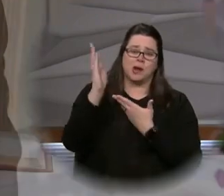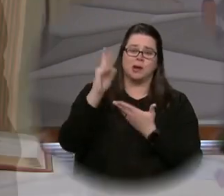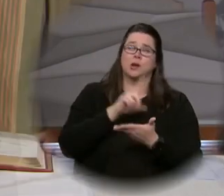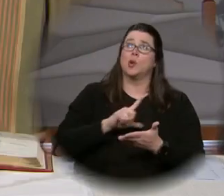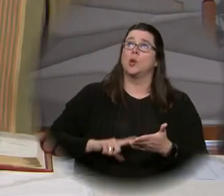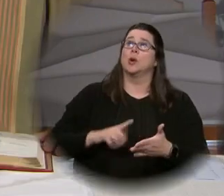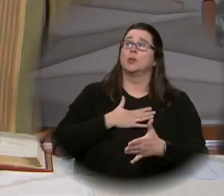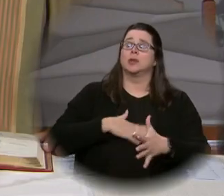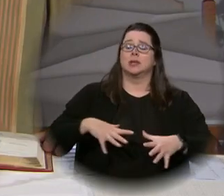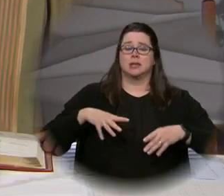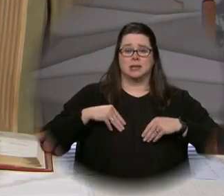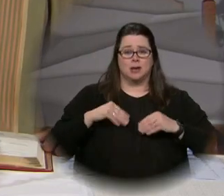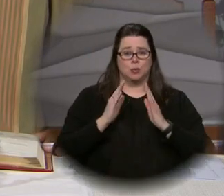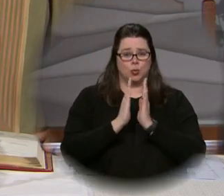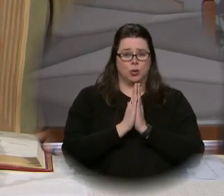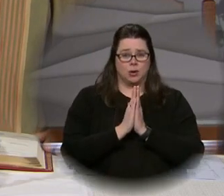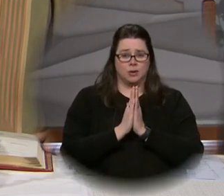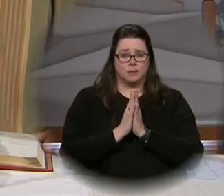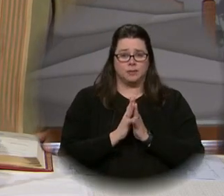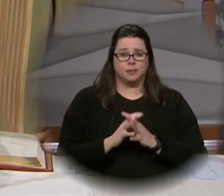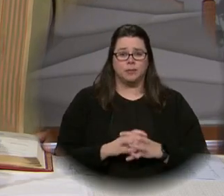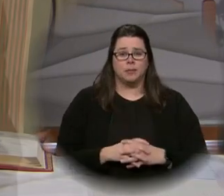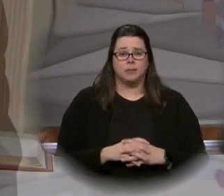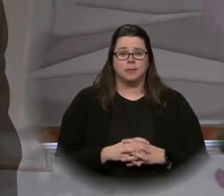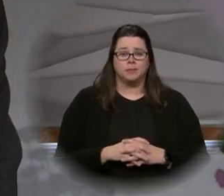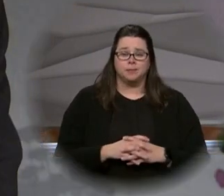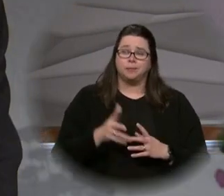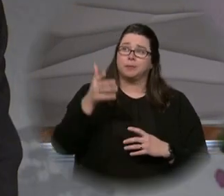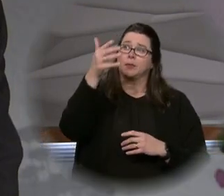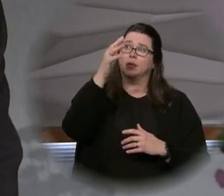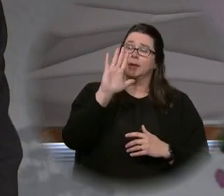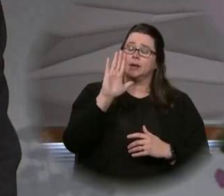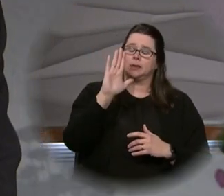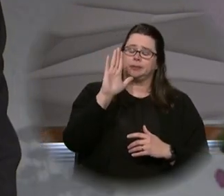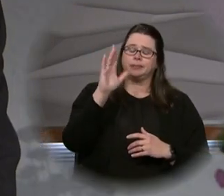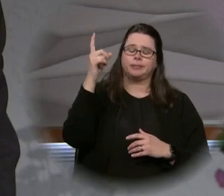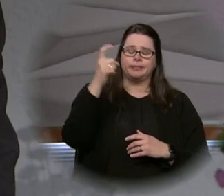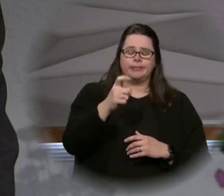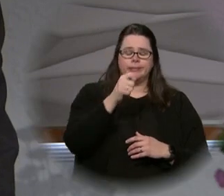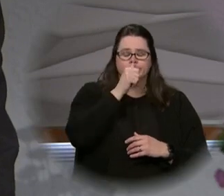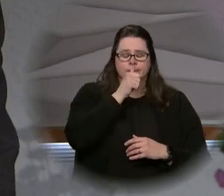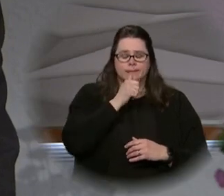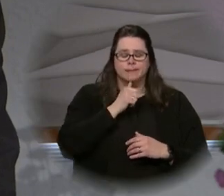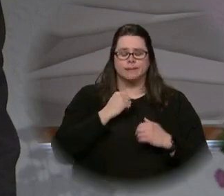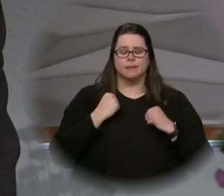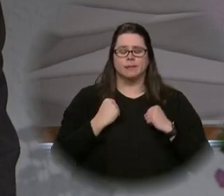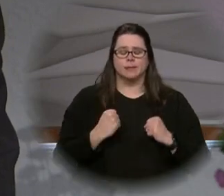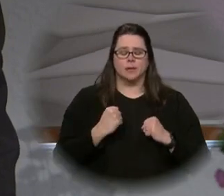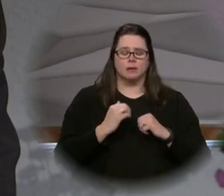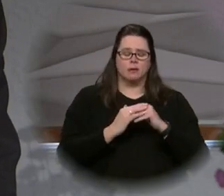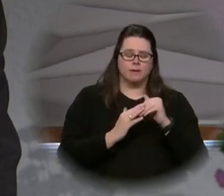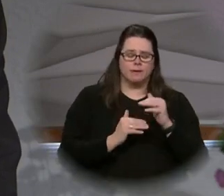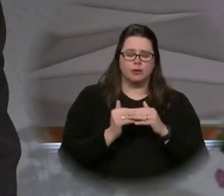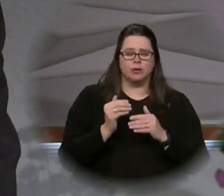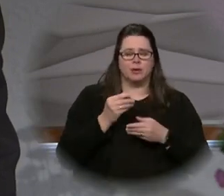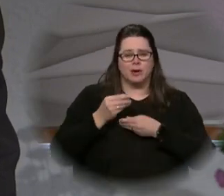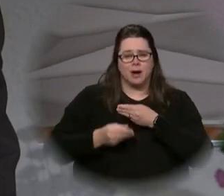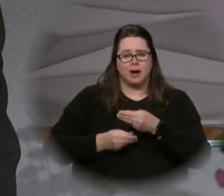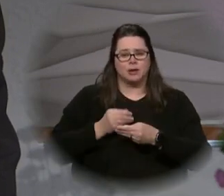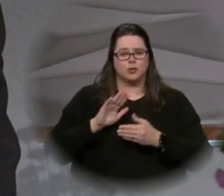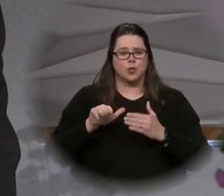Lord. Lord, hear our prayer. For God to give the patience and strength, comfort and kindness to